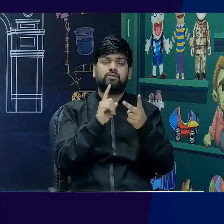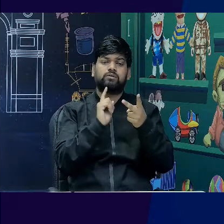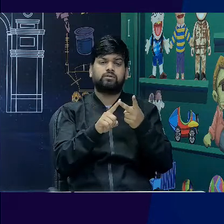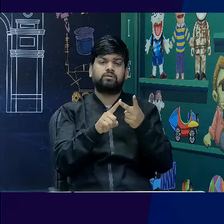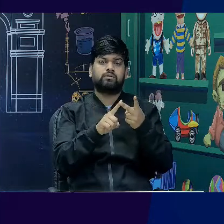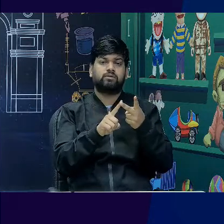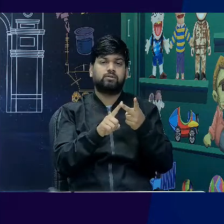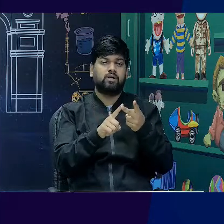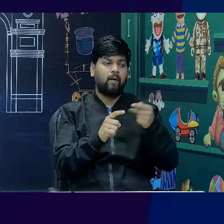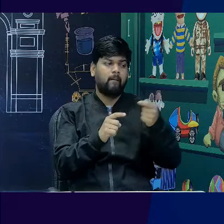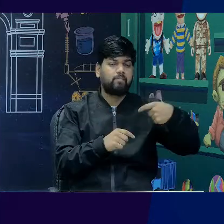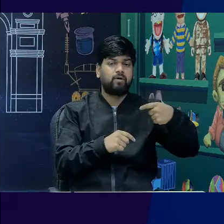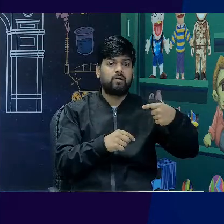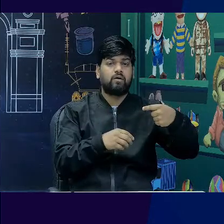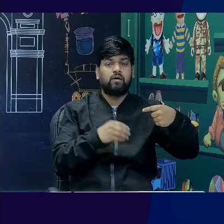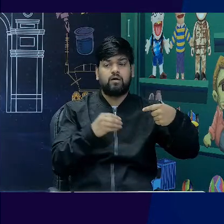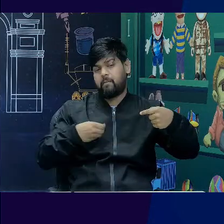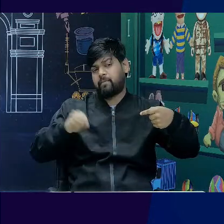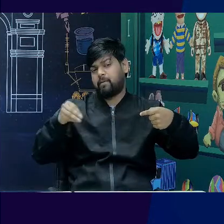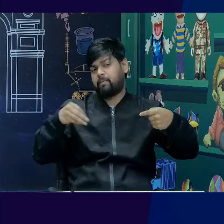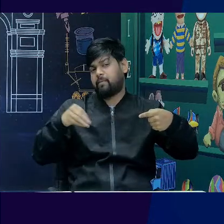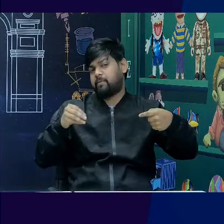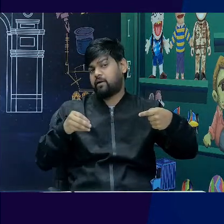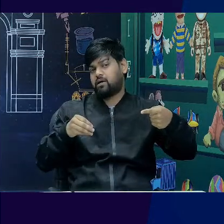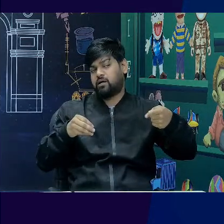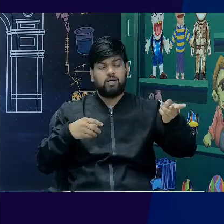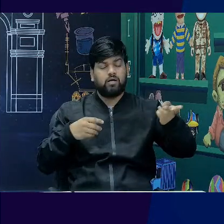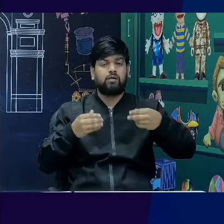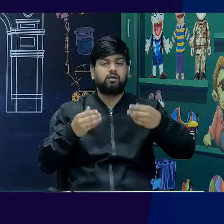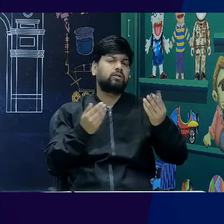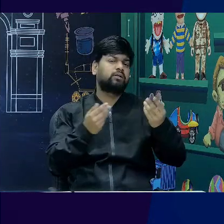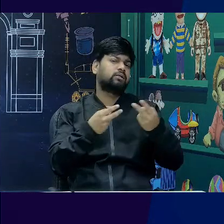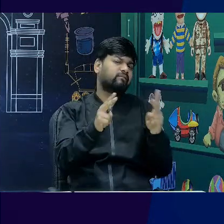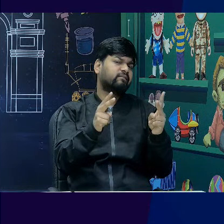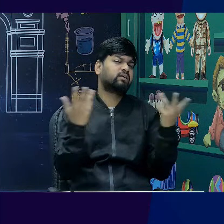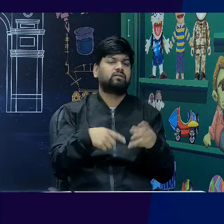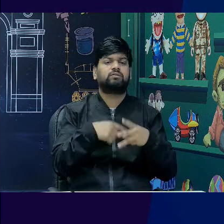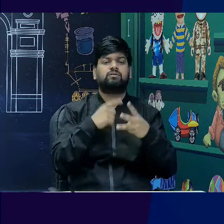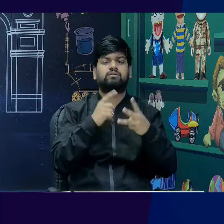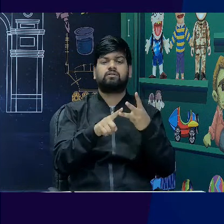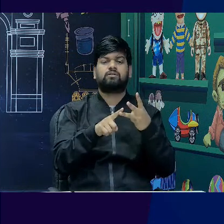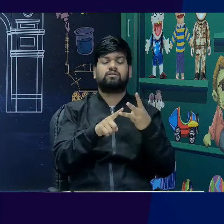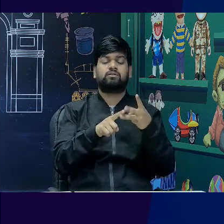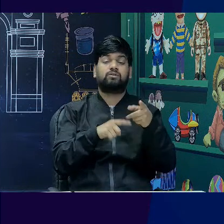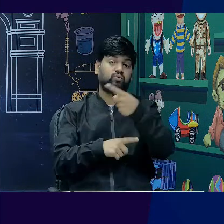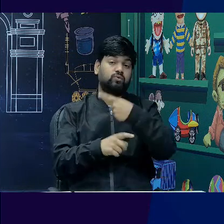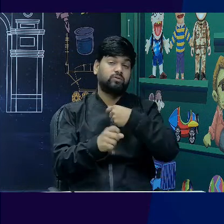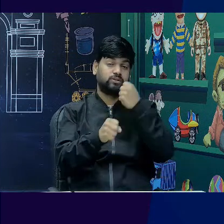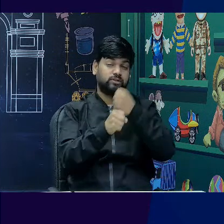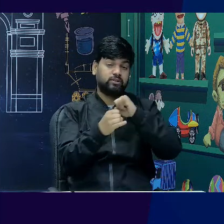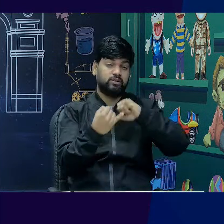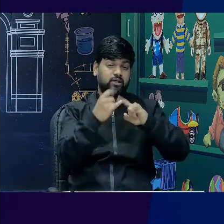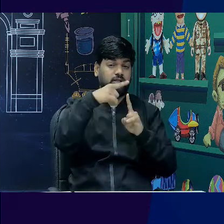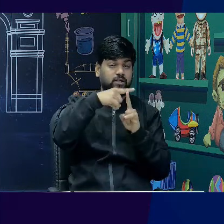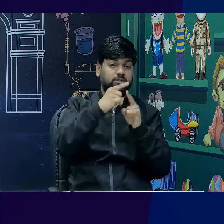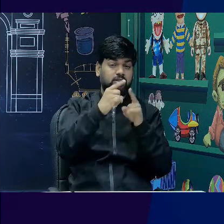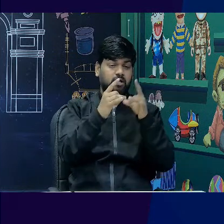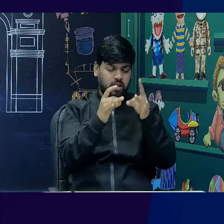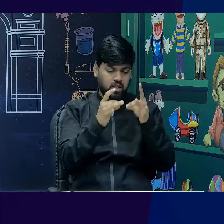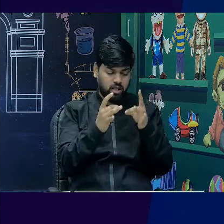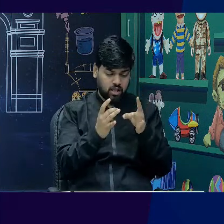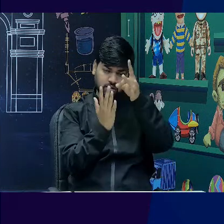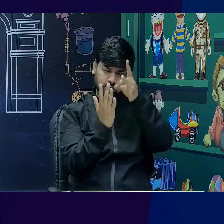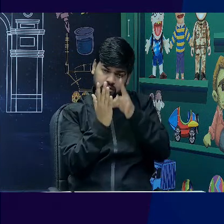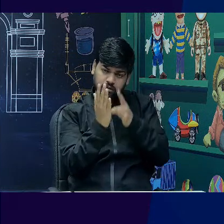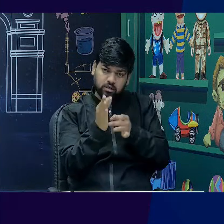is, explain concept of GST, which is goods and service tax. And fourth is, how are taxes different